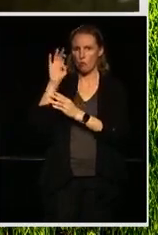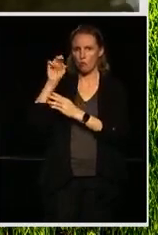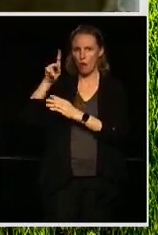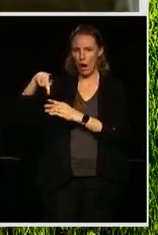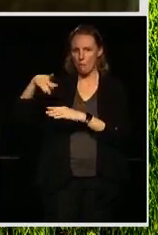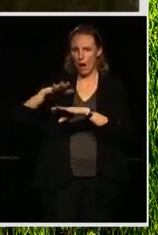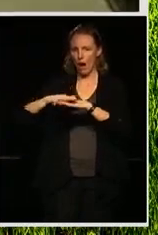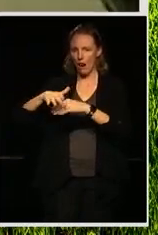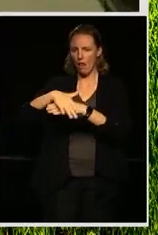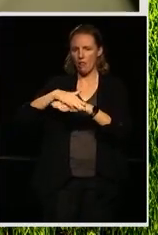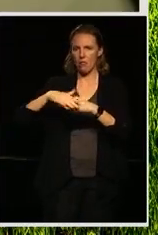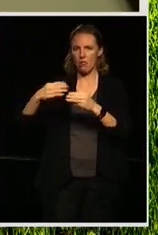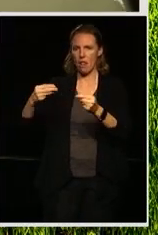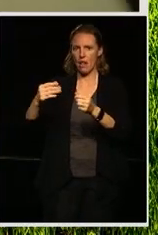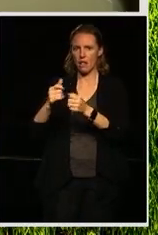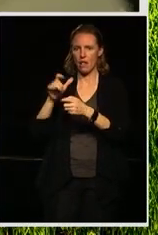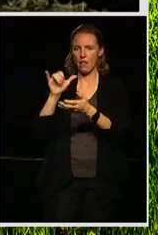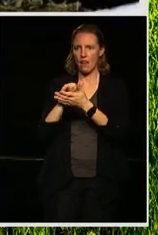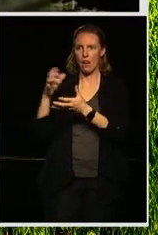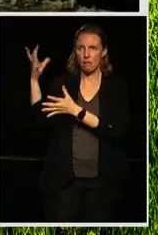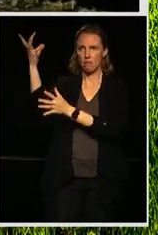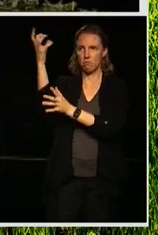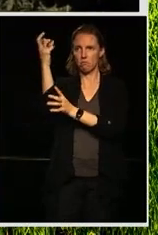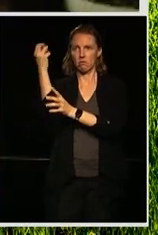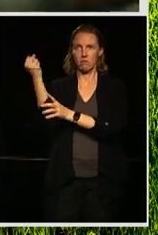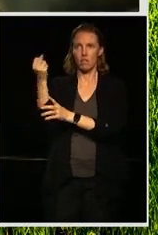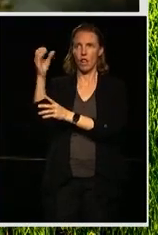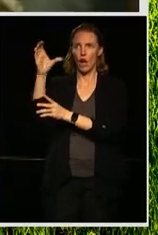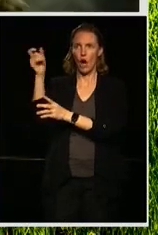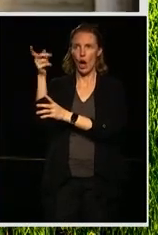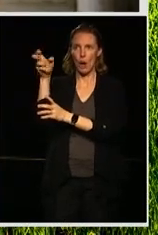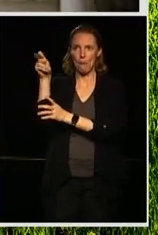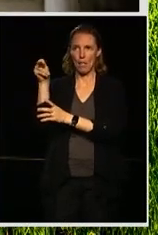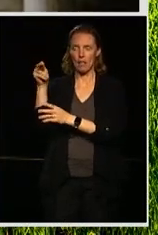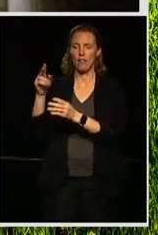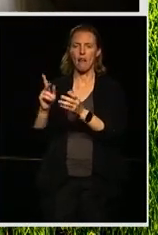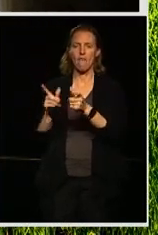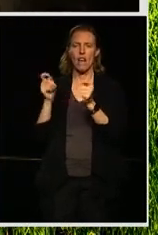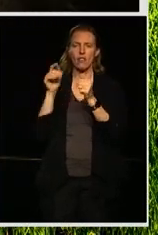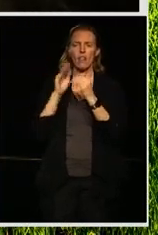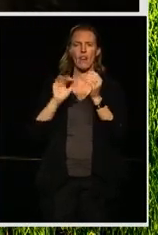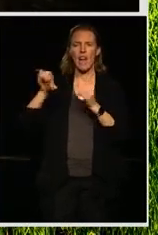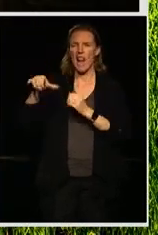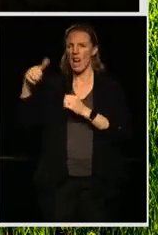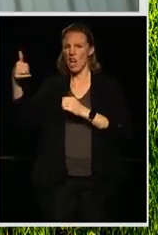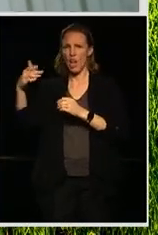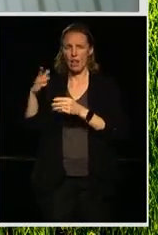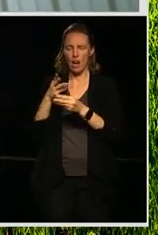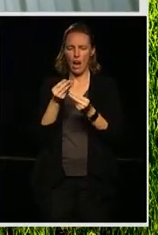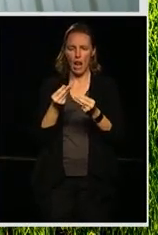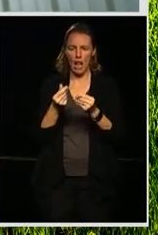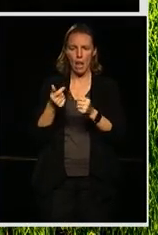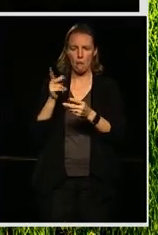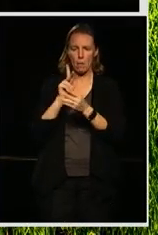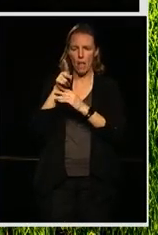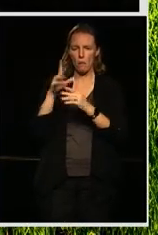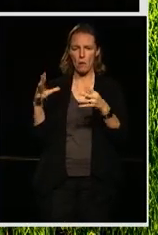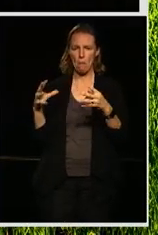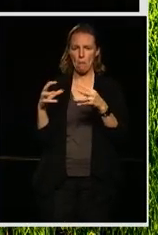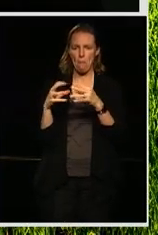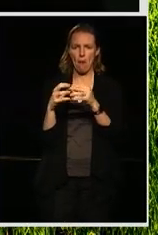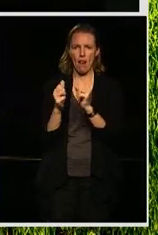on land that sequesters carbon faster than any other land plant. We bond this